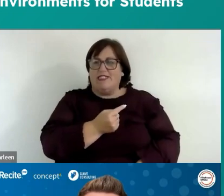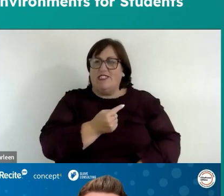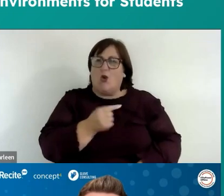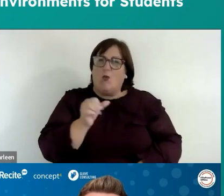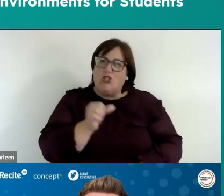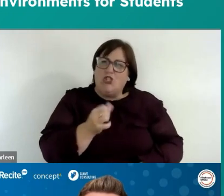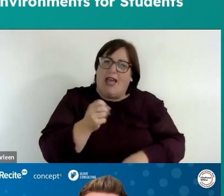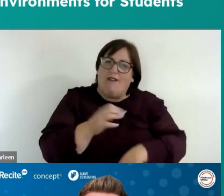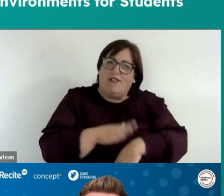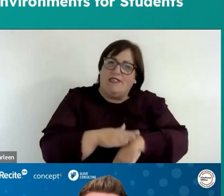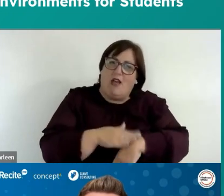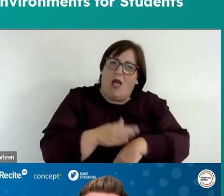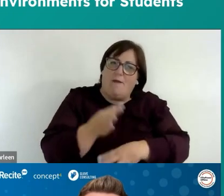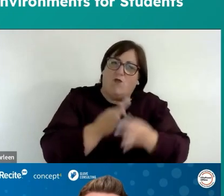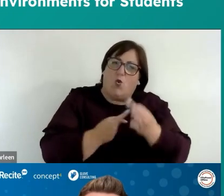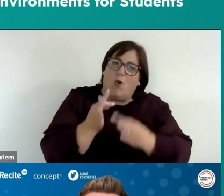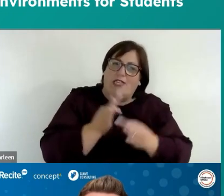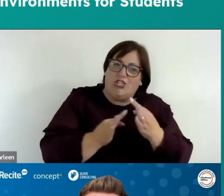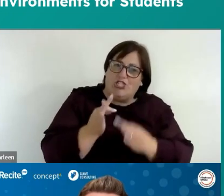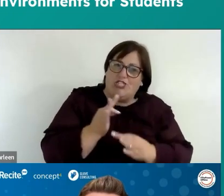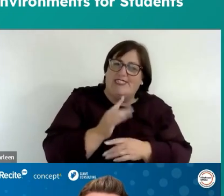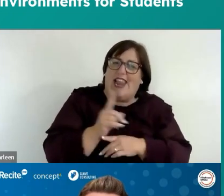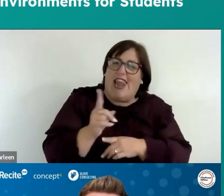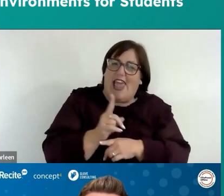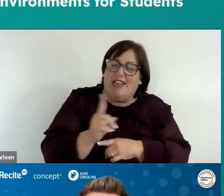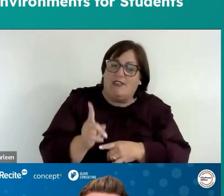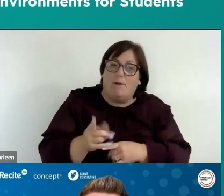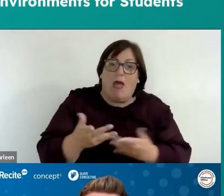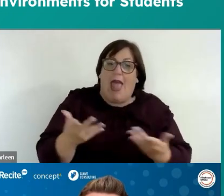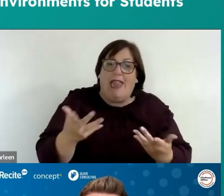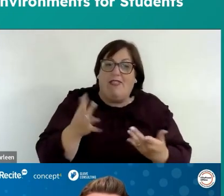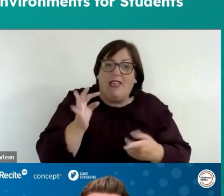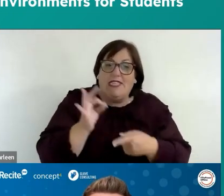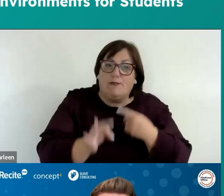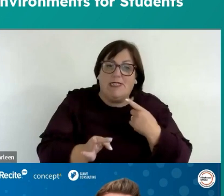but if anything specific comes up, the information will be out